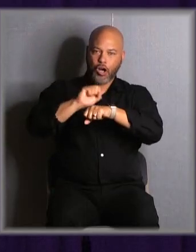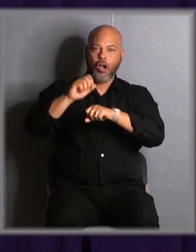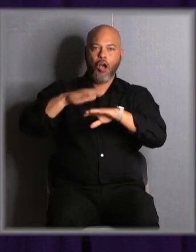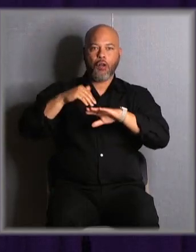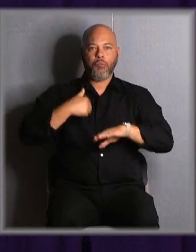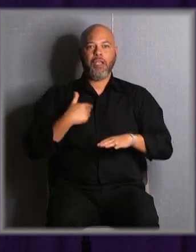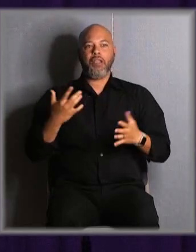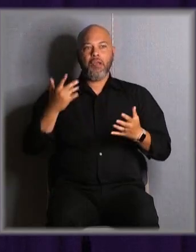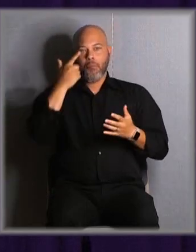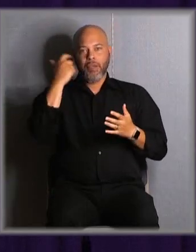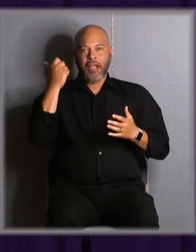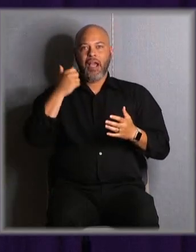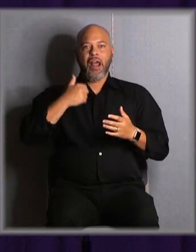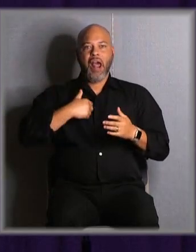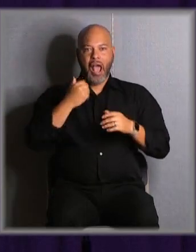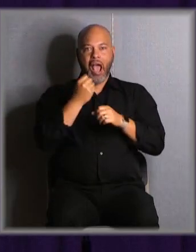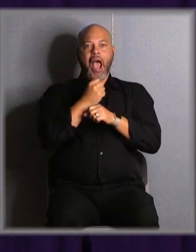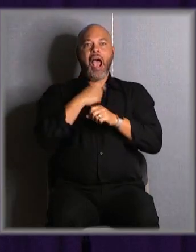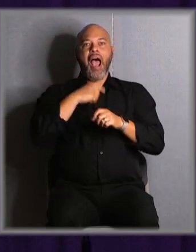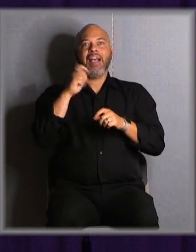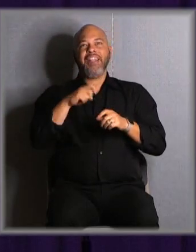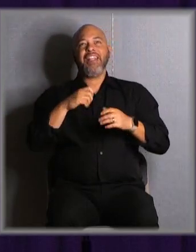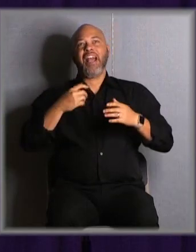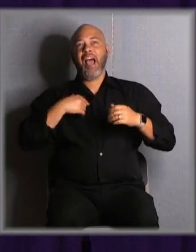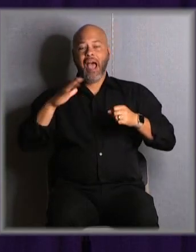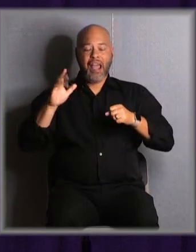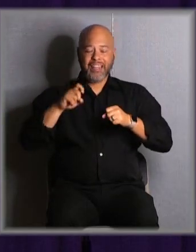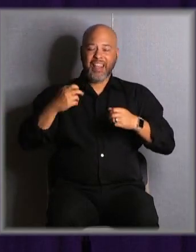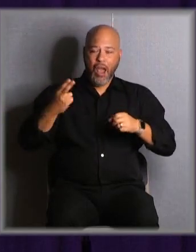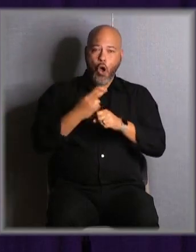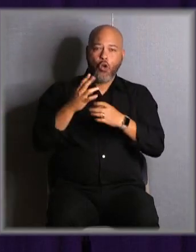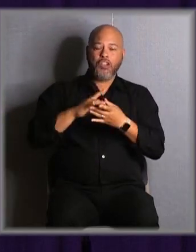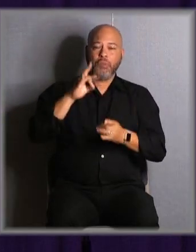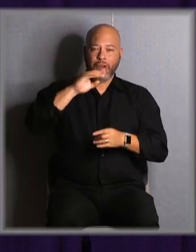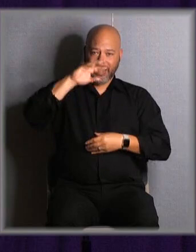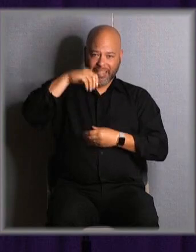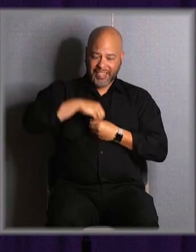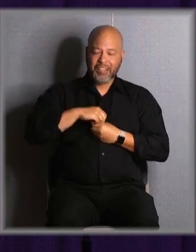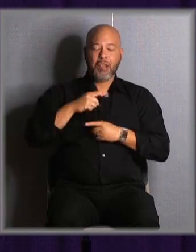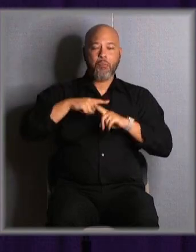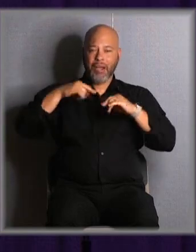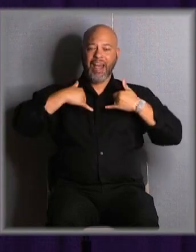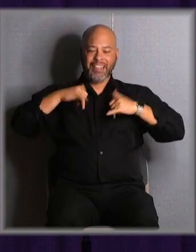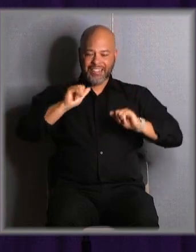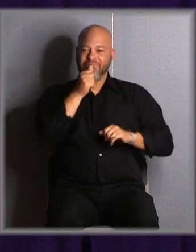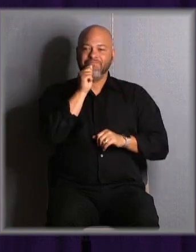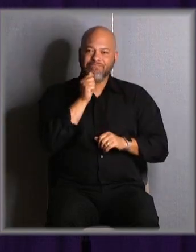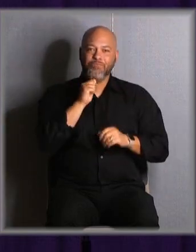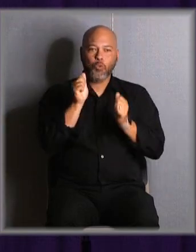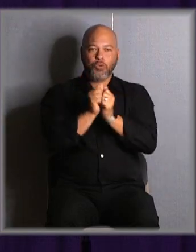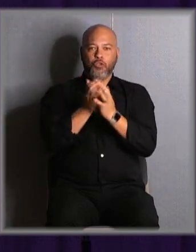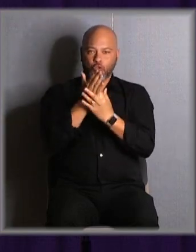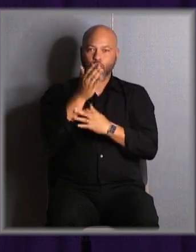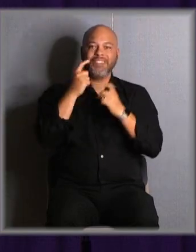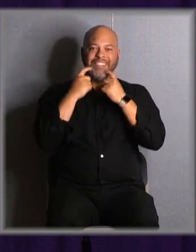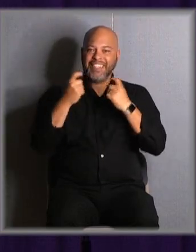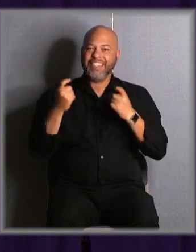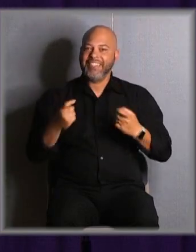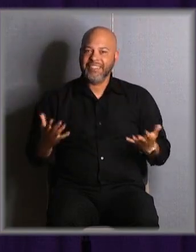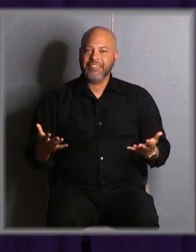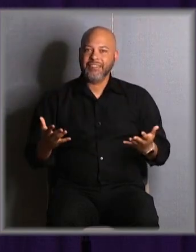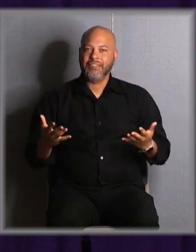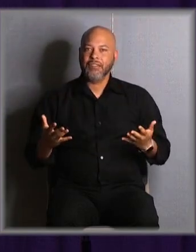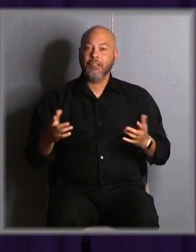I'm saved, sanctified, filled, sealed with the Holy Ghost, I still deal with sin. So watch